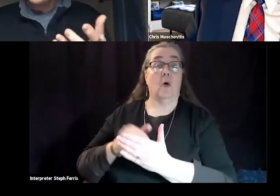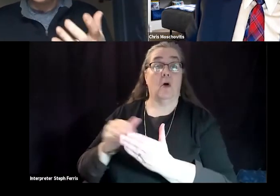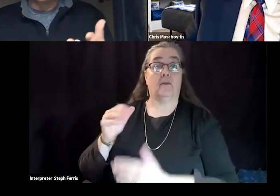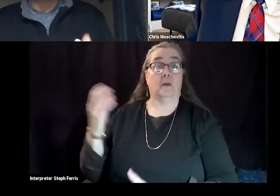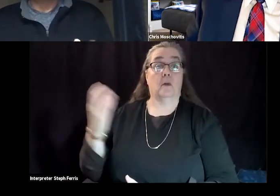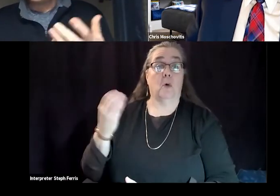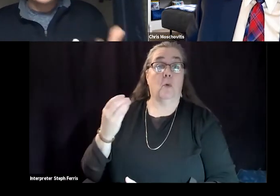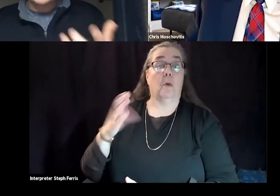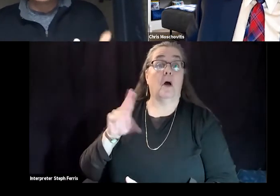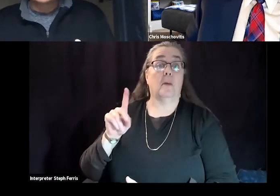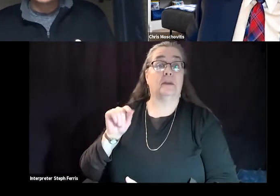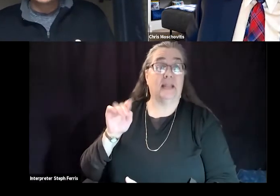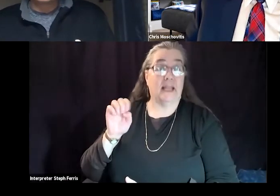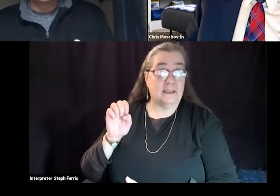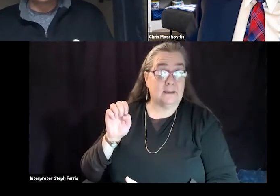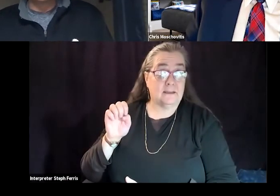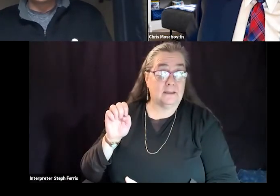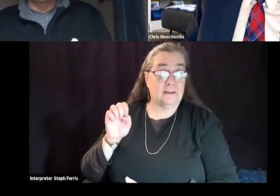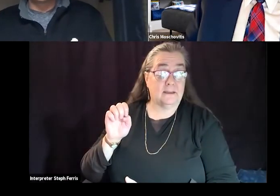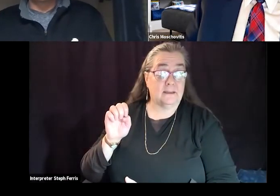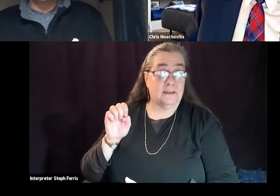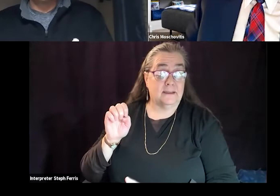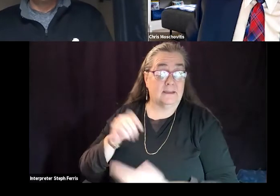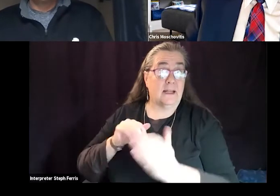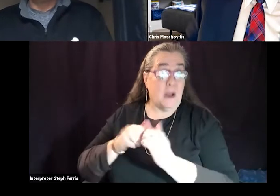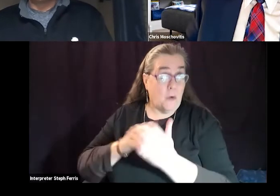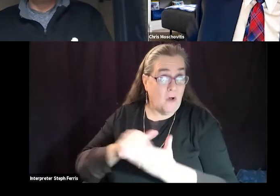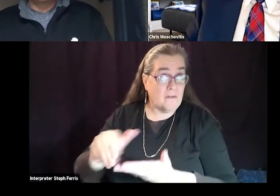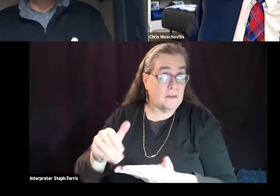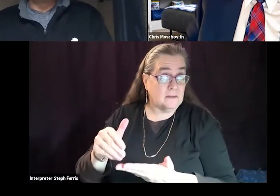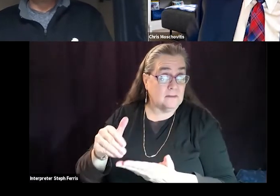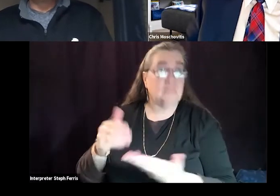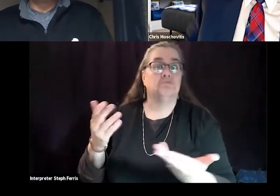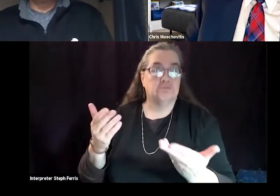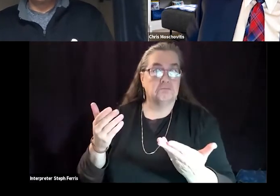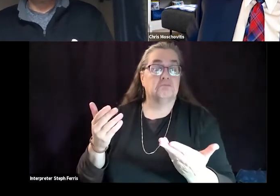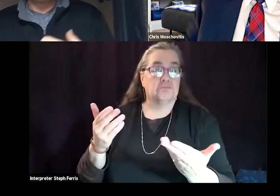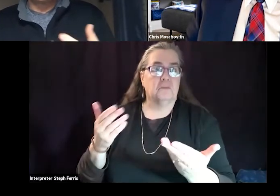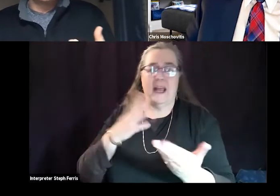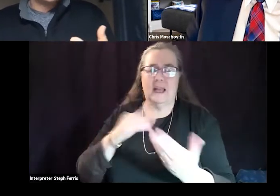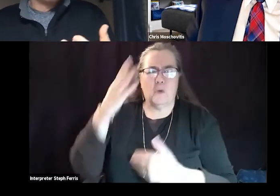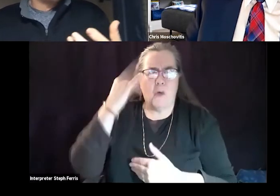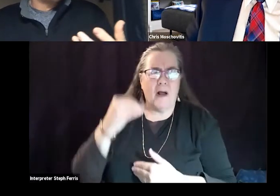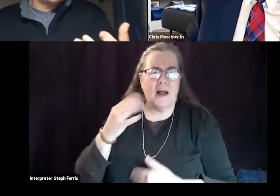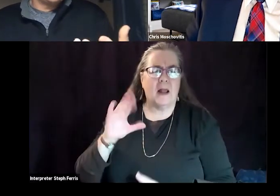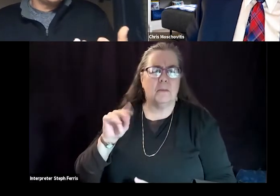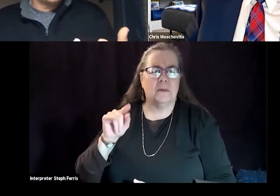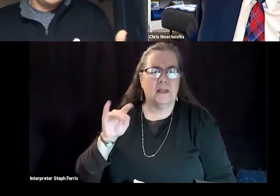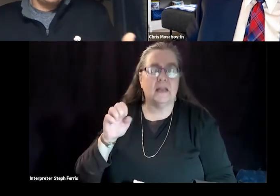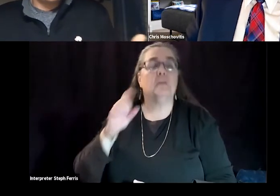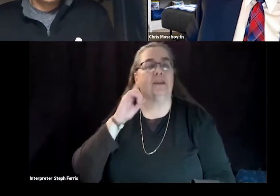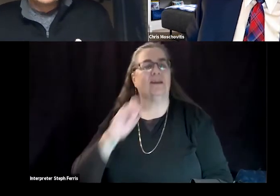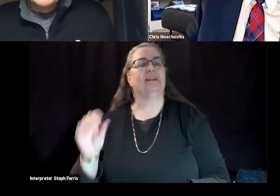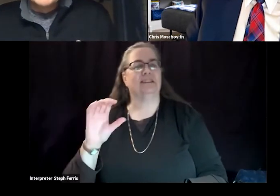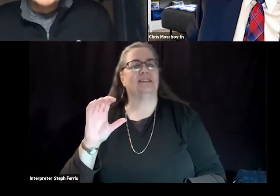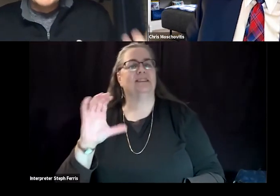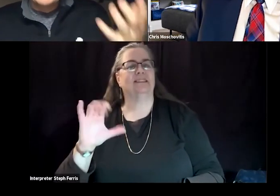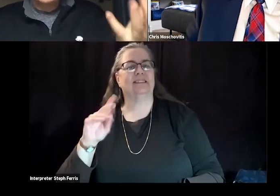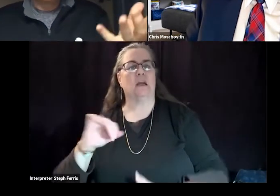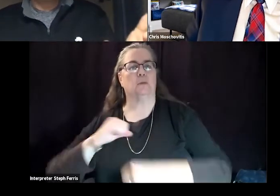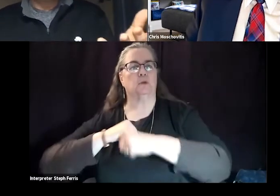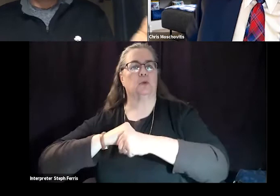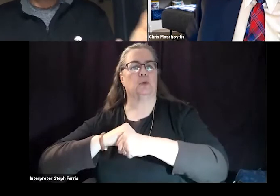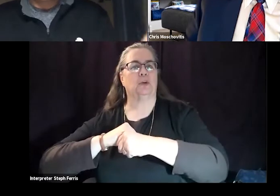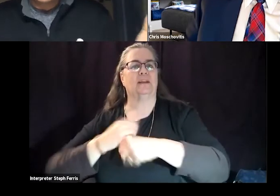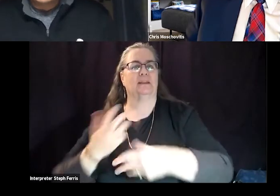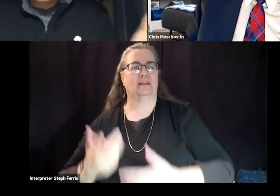And why? Cybersecurity purposes, most likely, or other Right. features. So for me, it's like, you know, we have to live in this